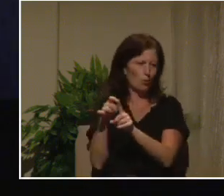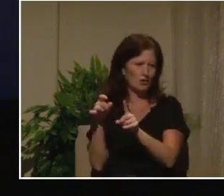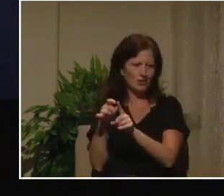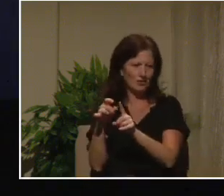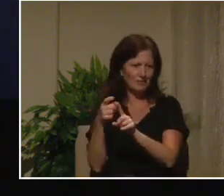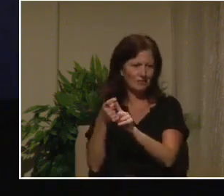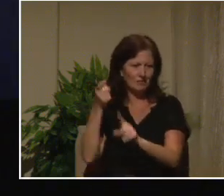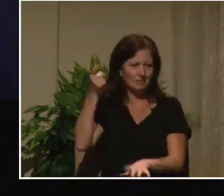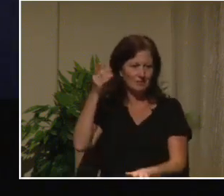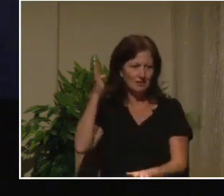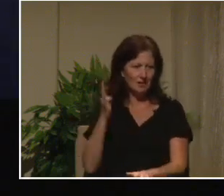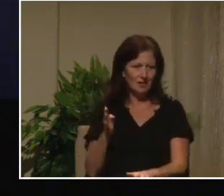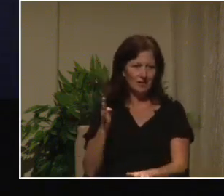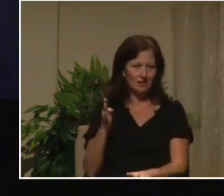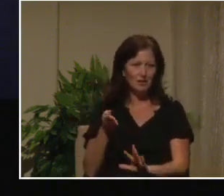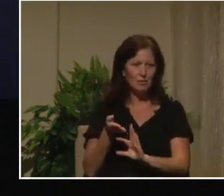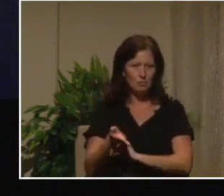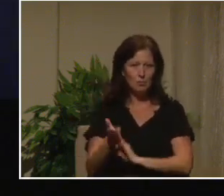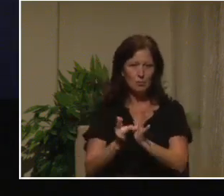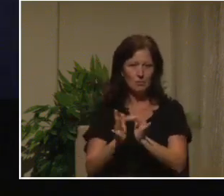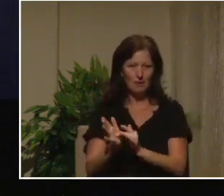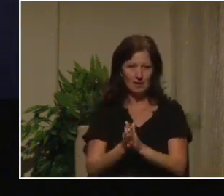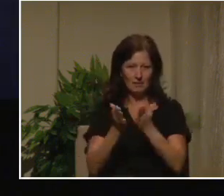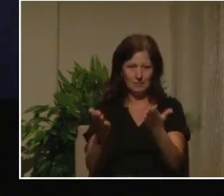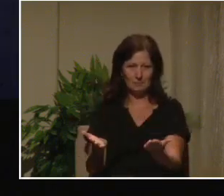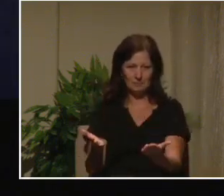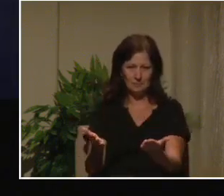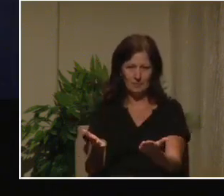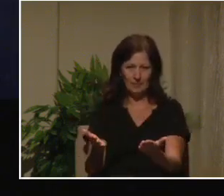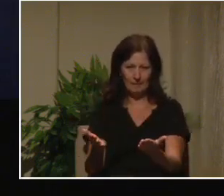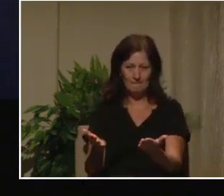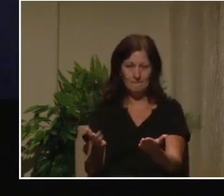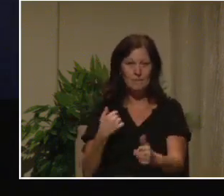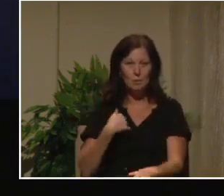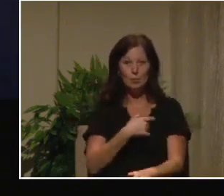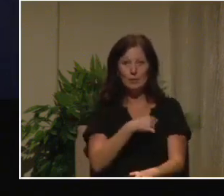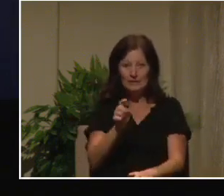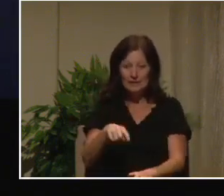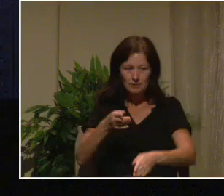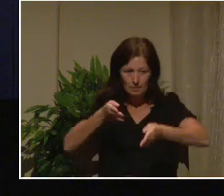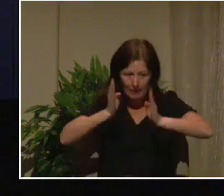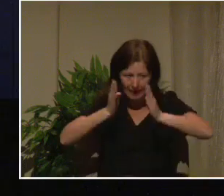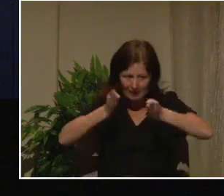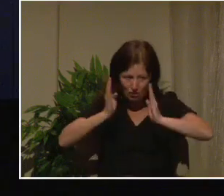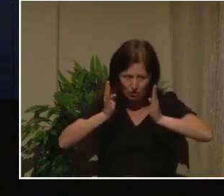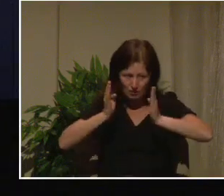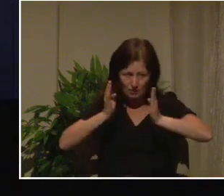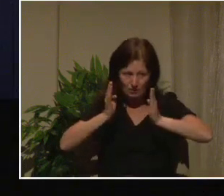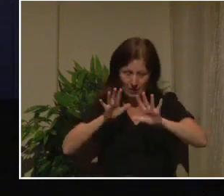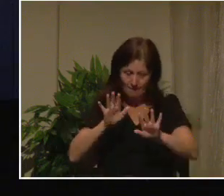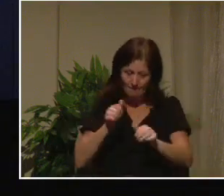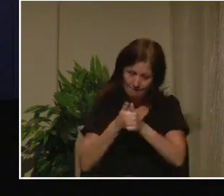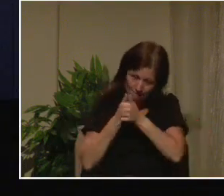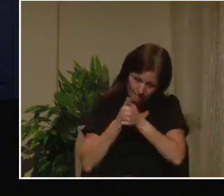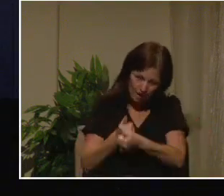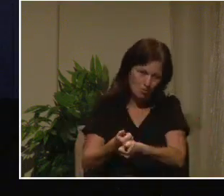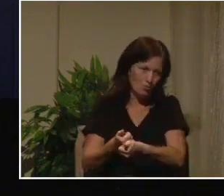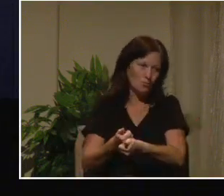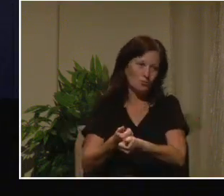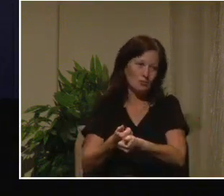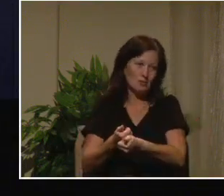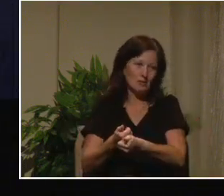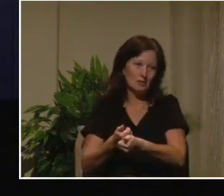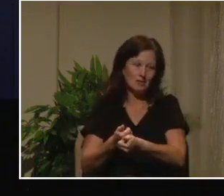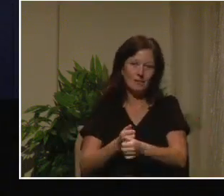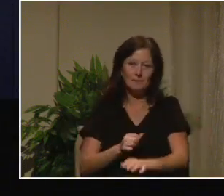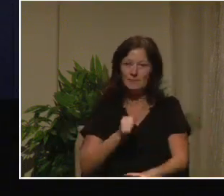Scriptures, and it falls to us to listen to it and to submit to it, not to